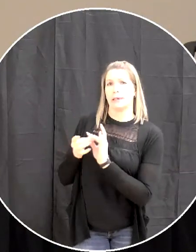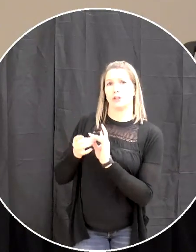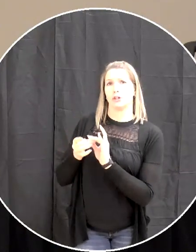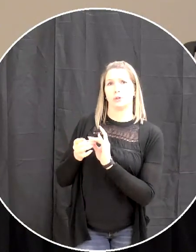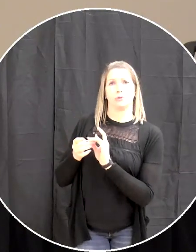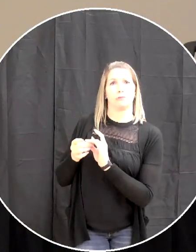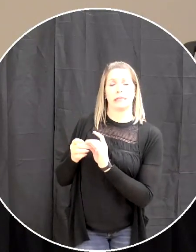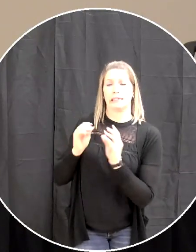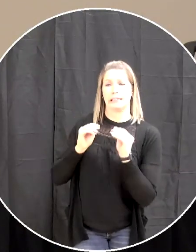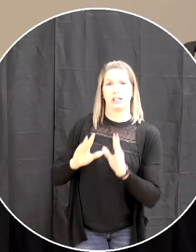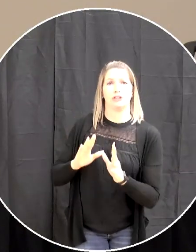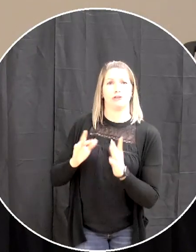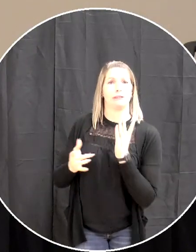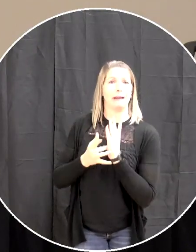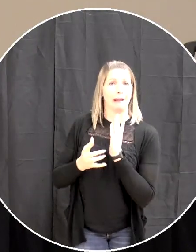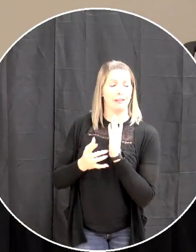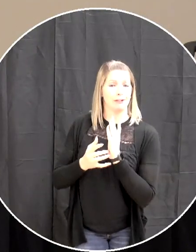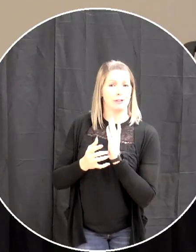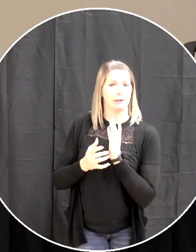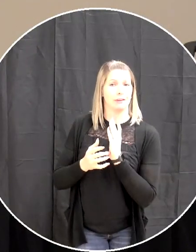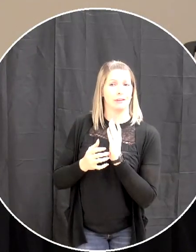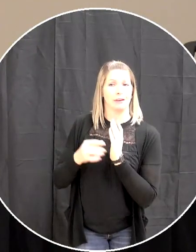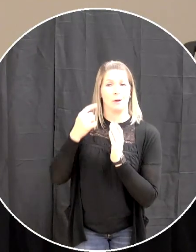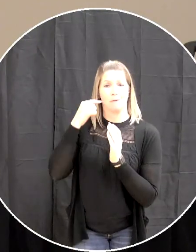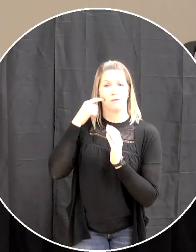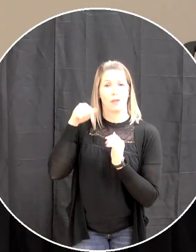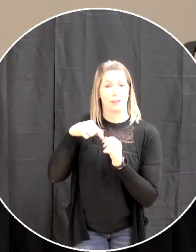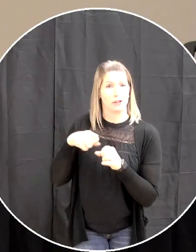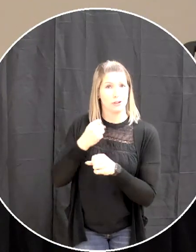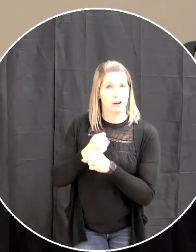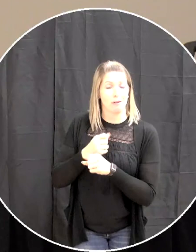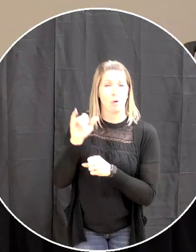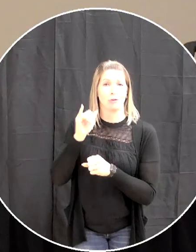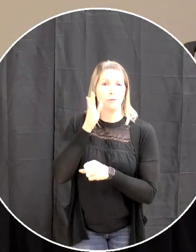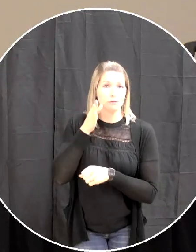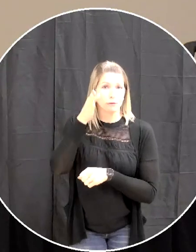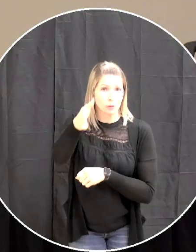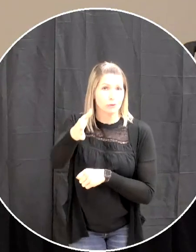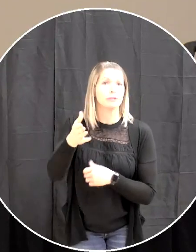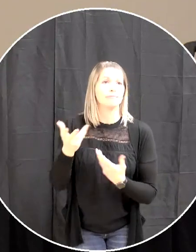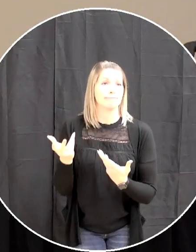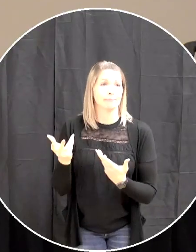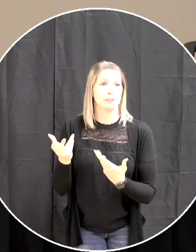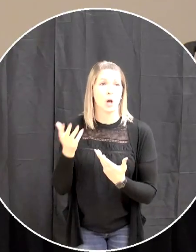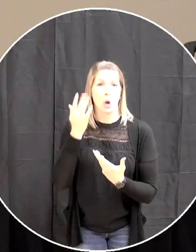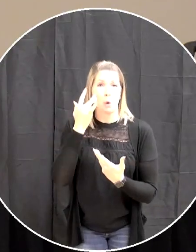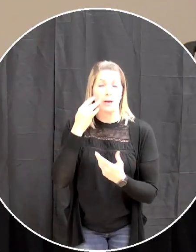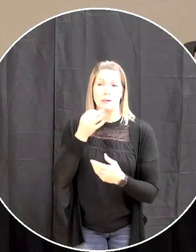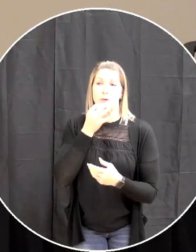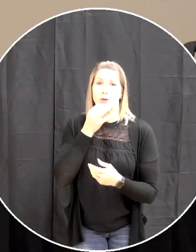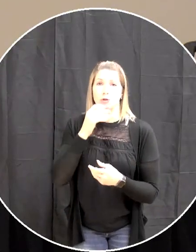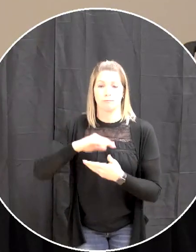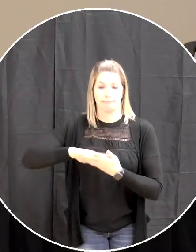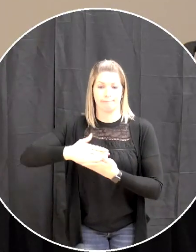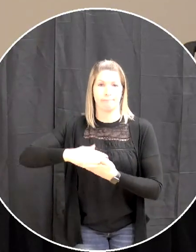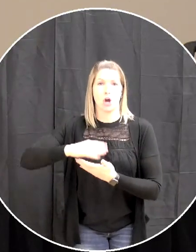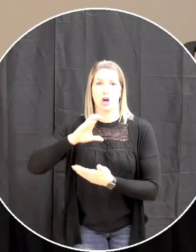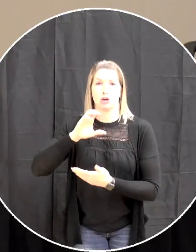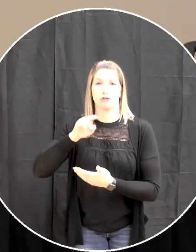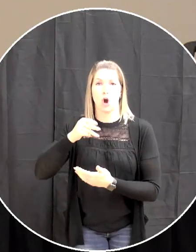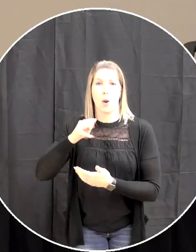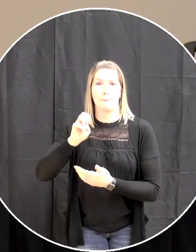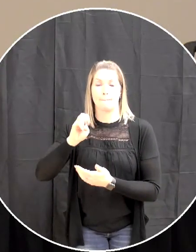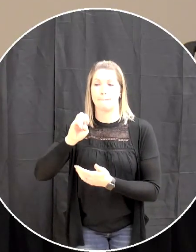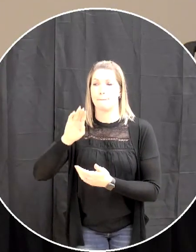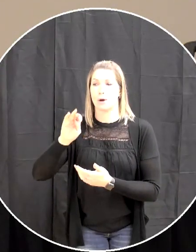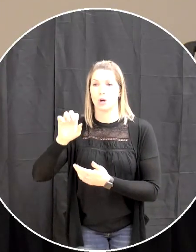and for future students when they get their Chromebooks in the next few weeks. So the